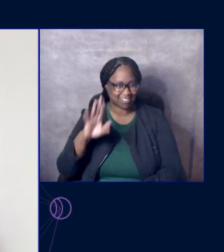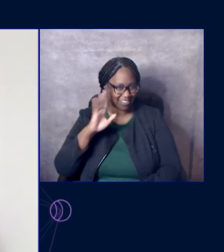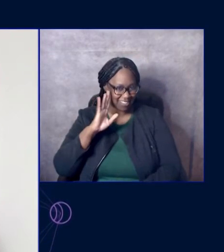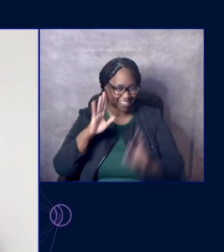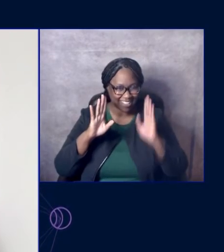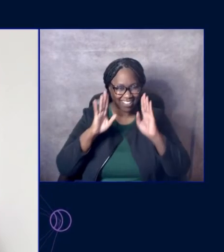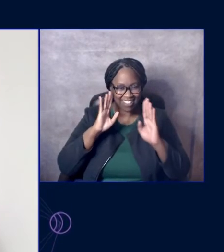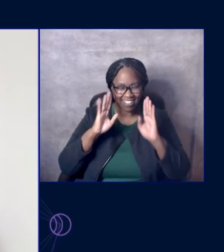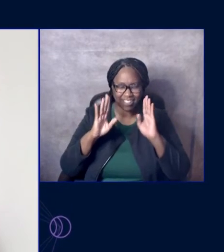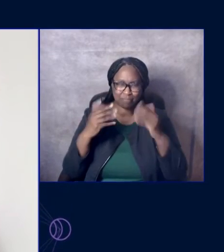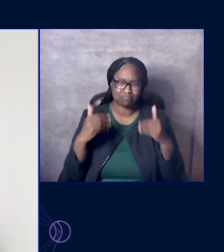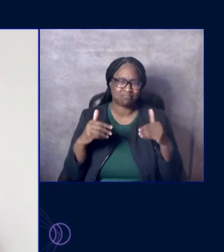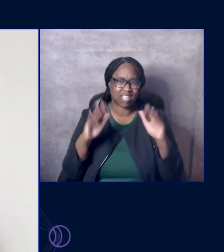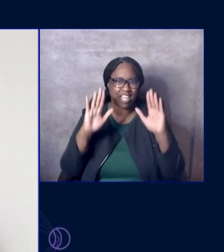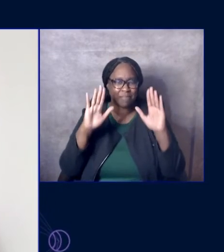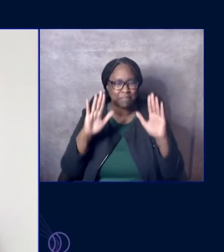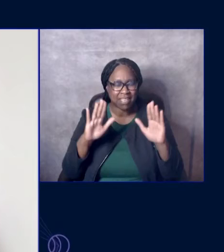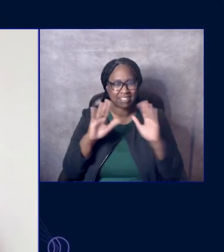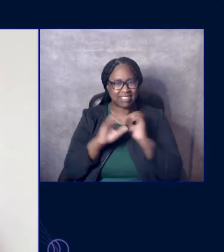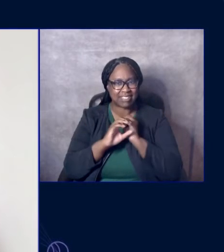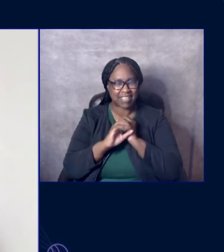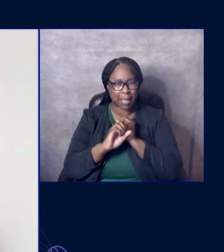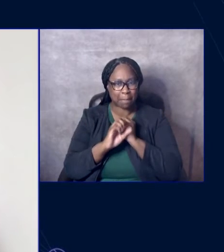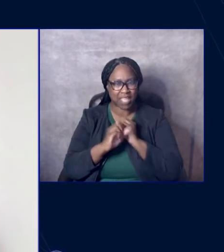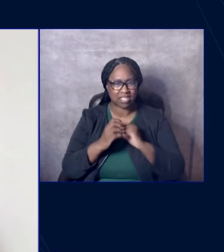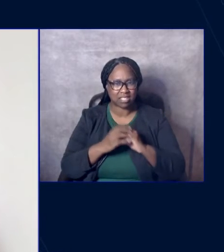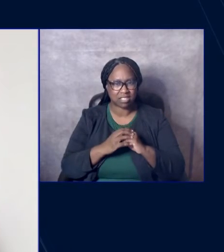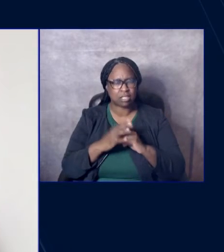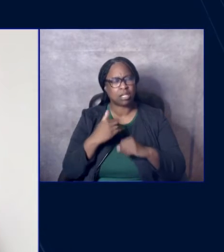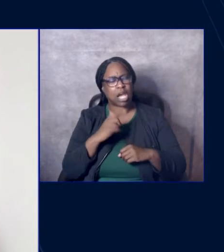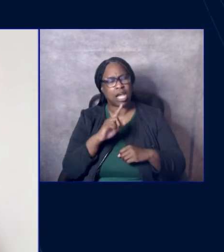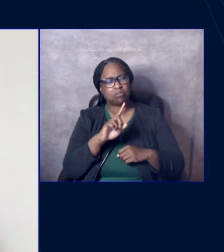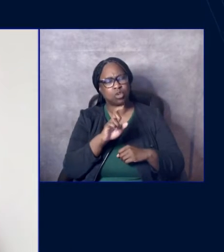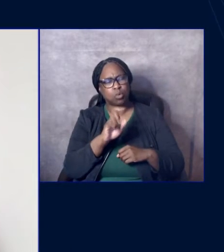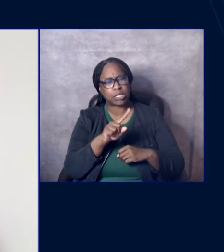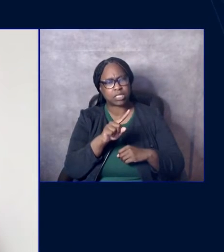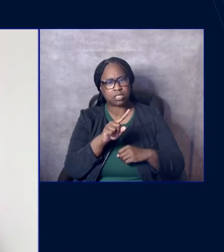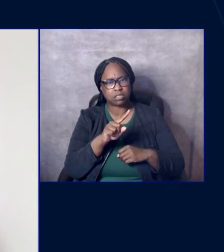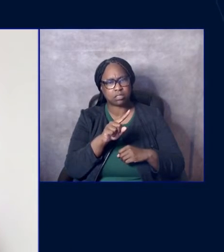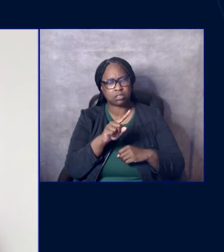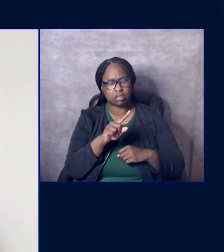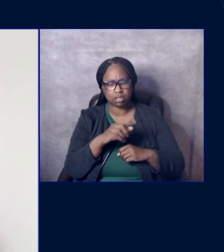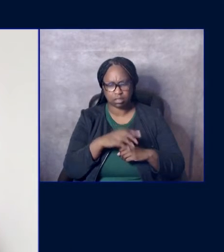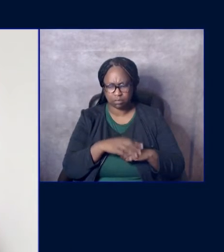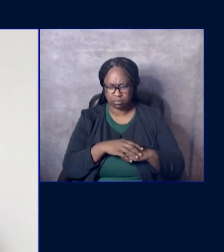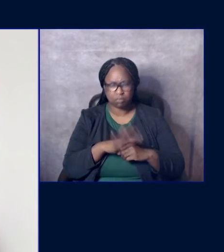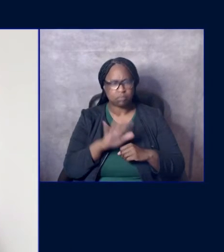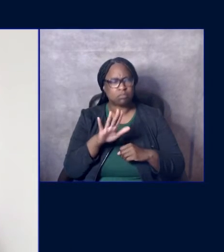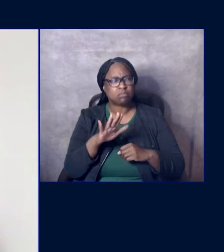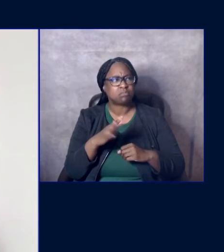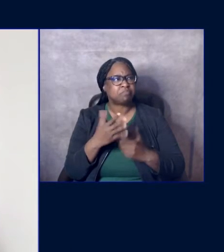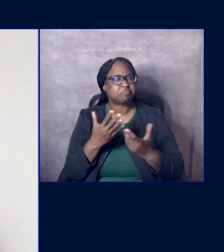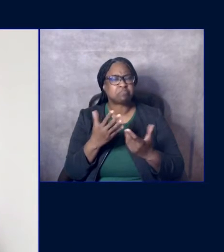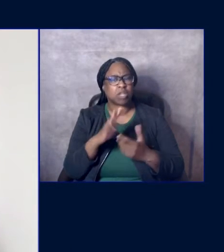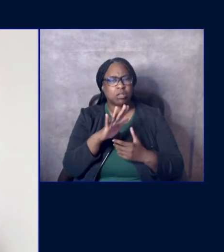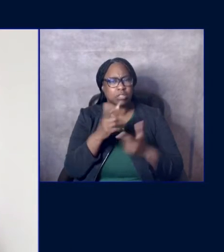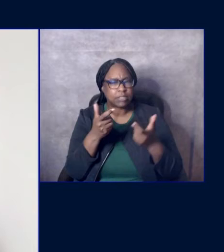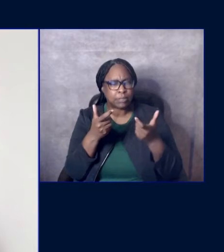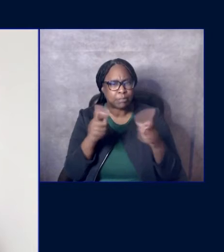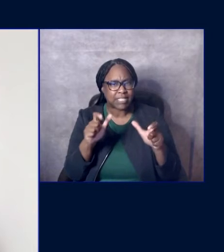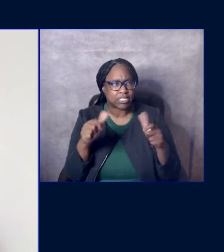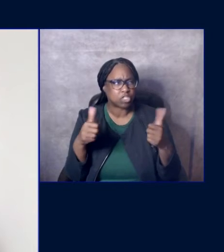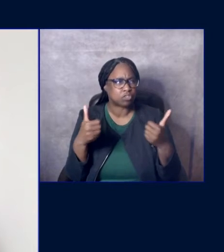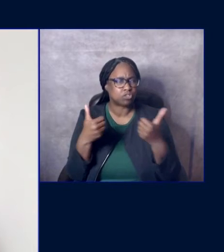an amazing campaign. I did have a question just about what was maybe the biggest challenge you faced